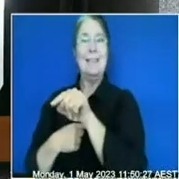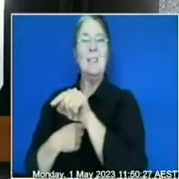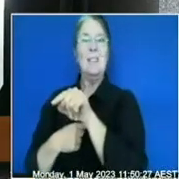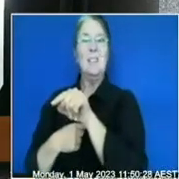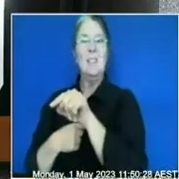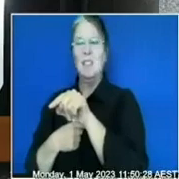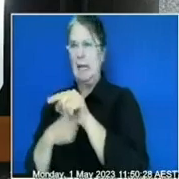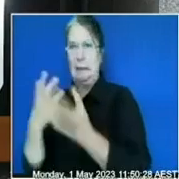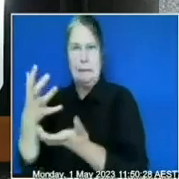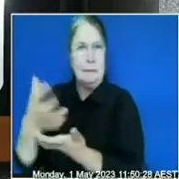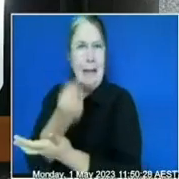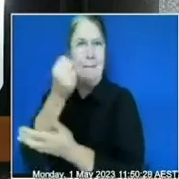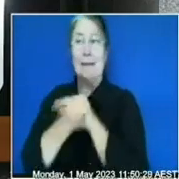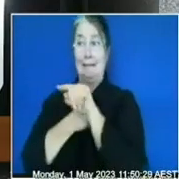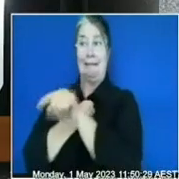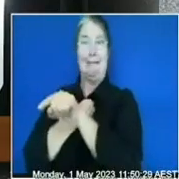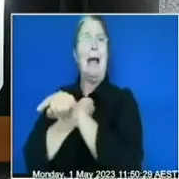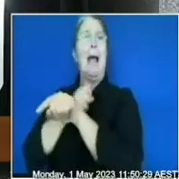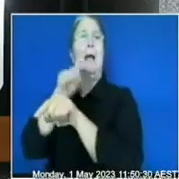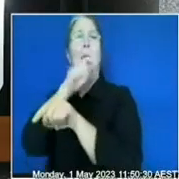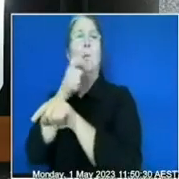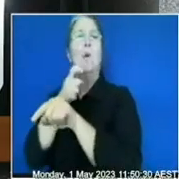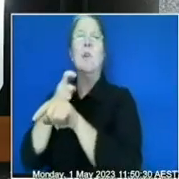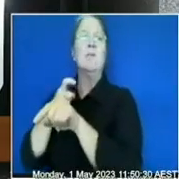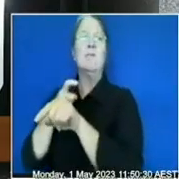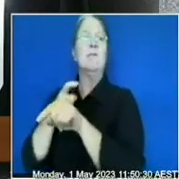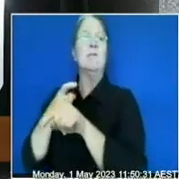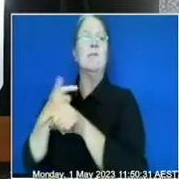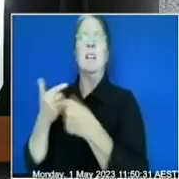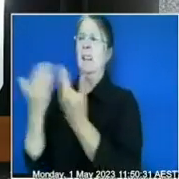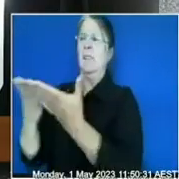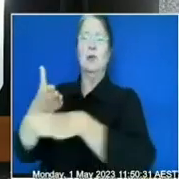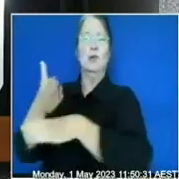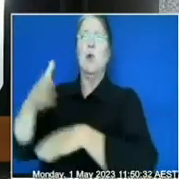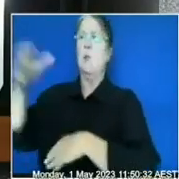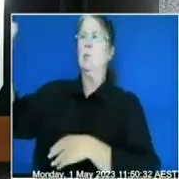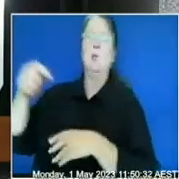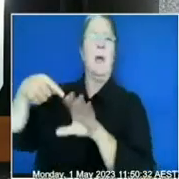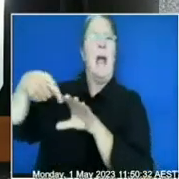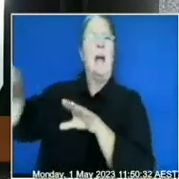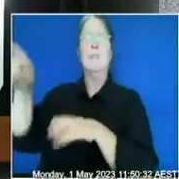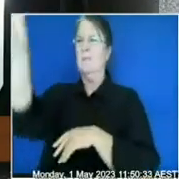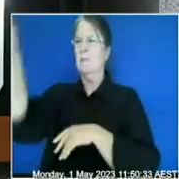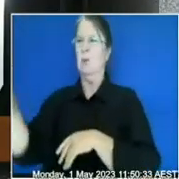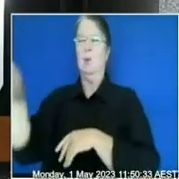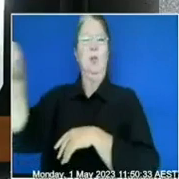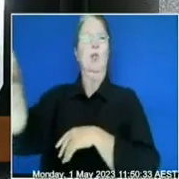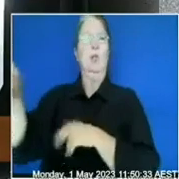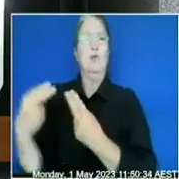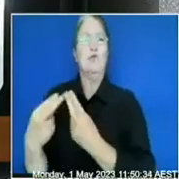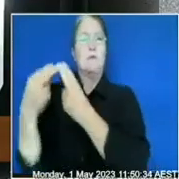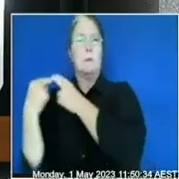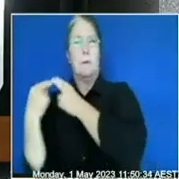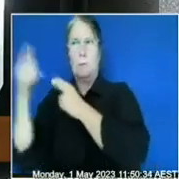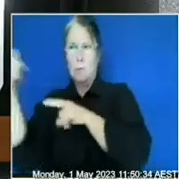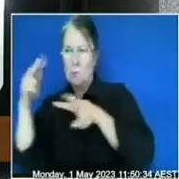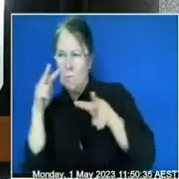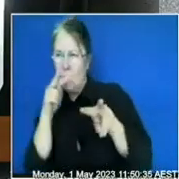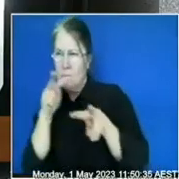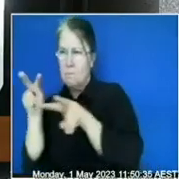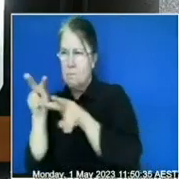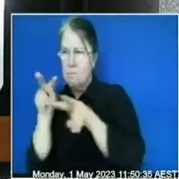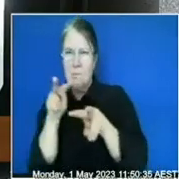so particularly to look at if there's any change in offence data over that time. And there's two sort of